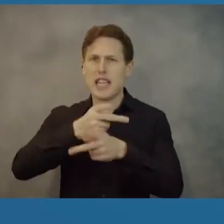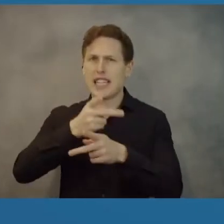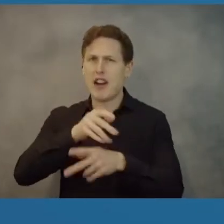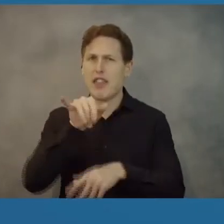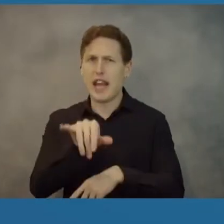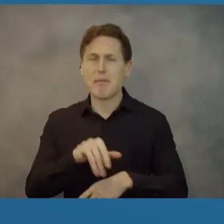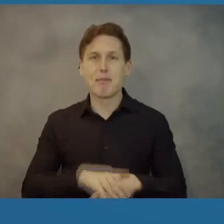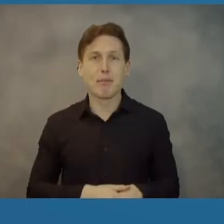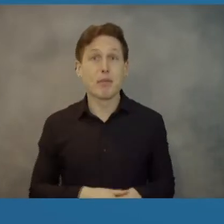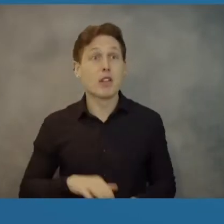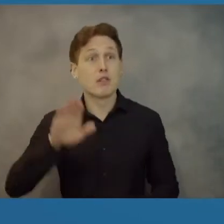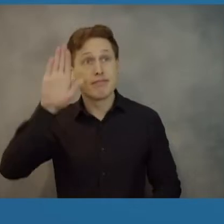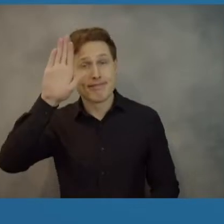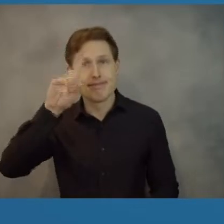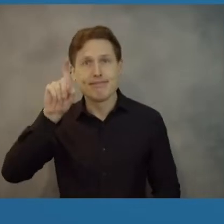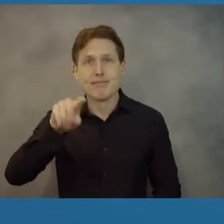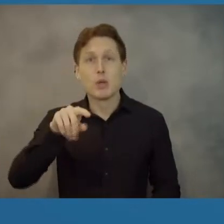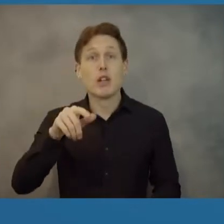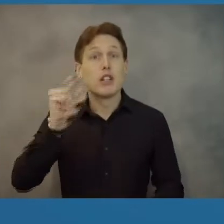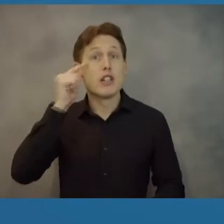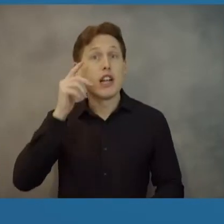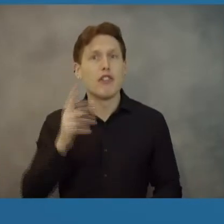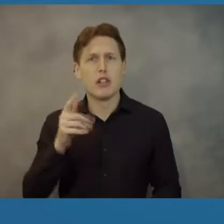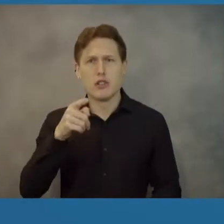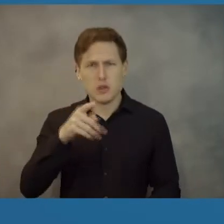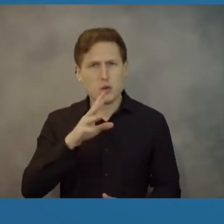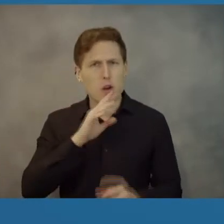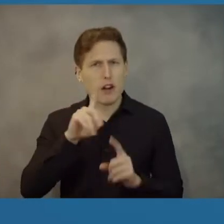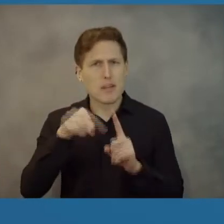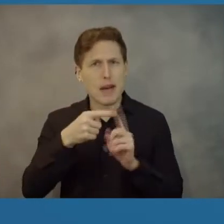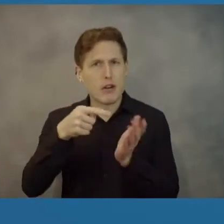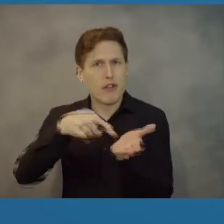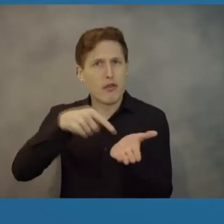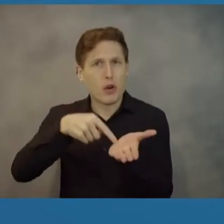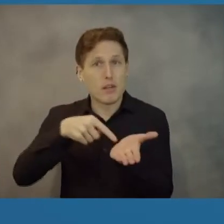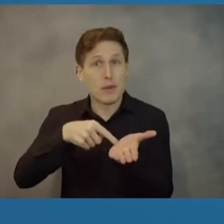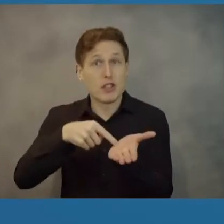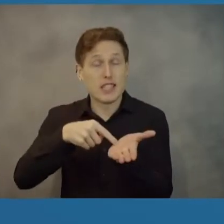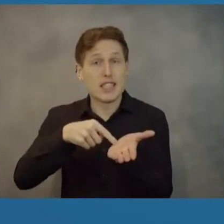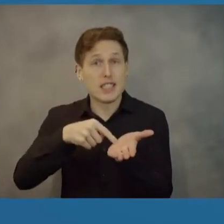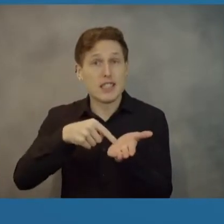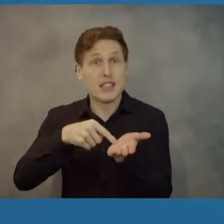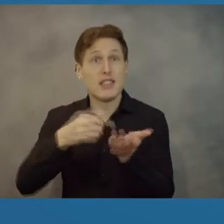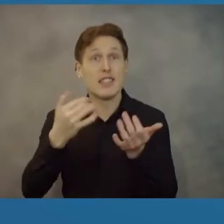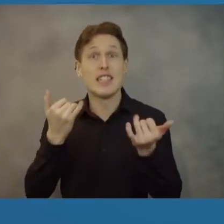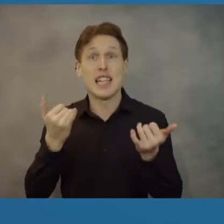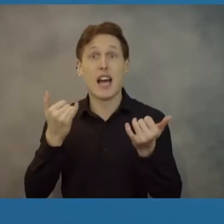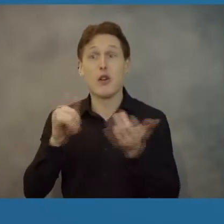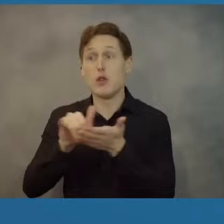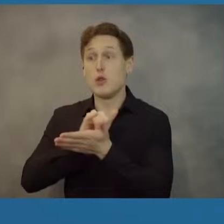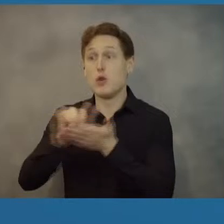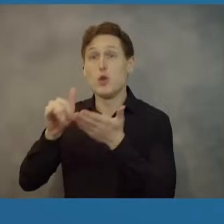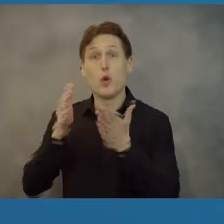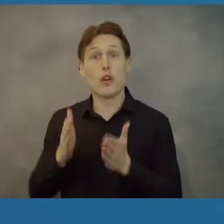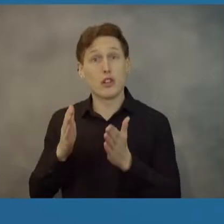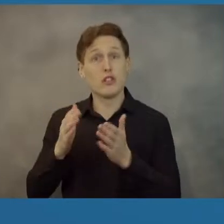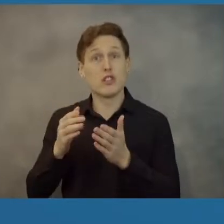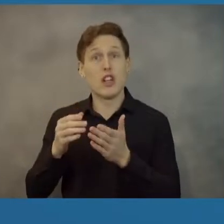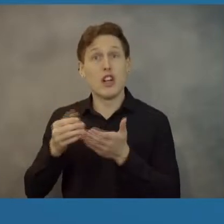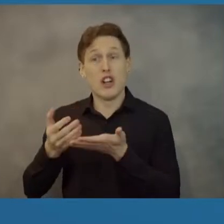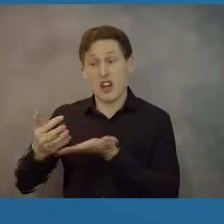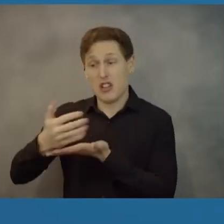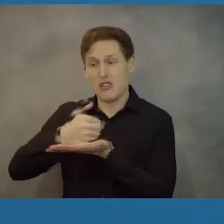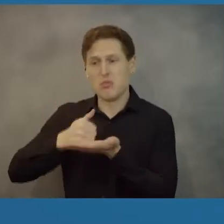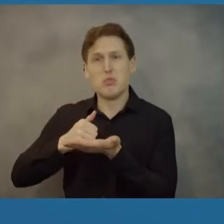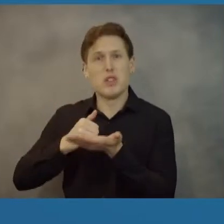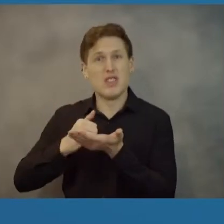affordability. Right now, New Yorkers who are on unemployment benefits are making hundreds of dollars less per week because New York, almost alone among all